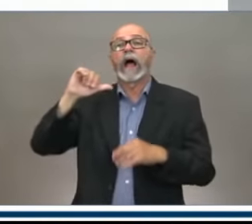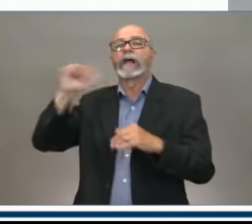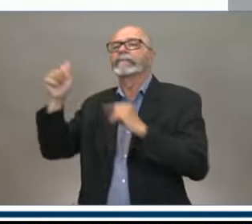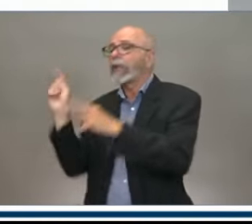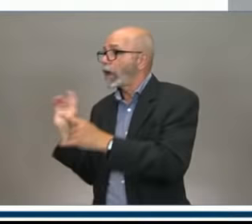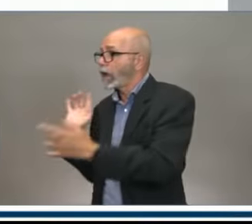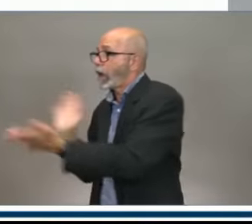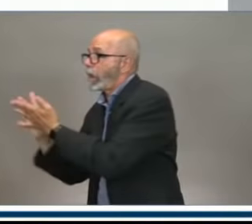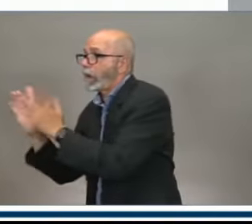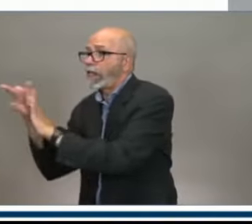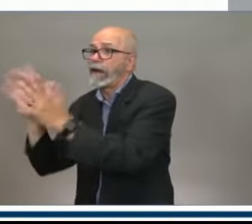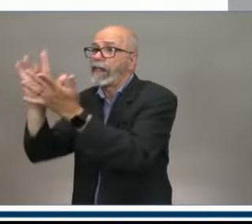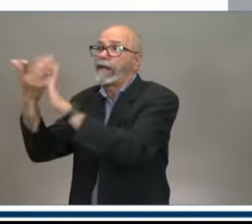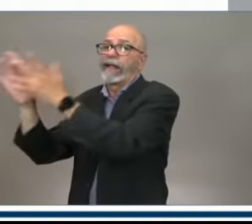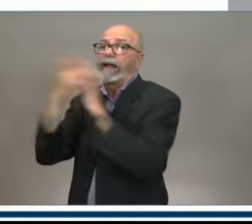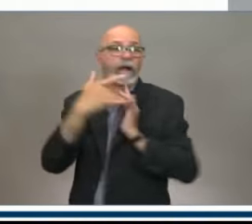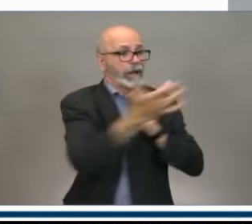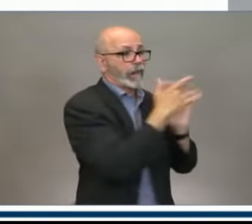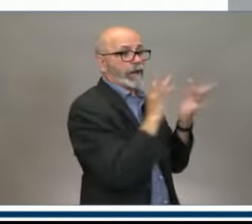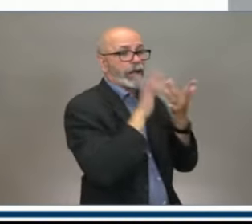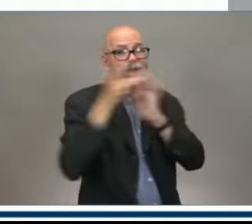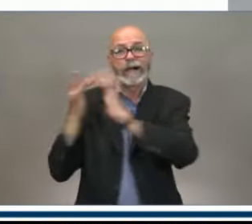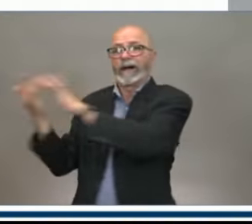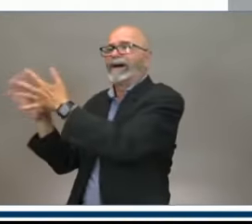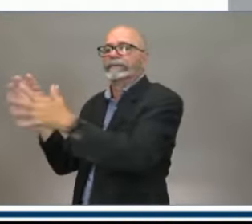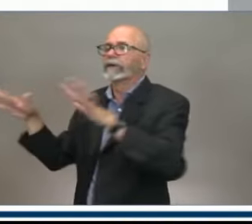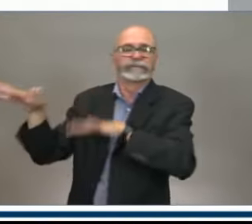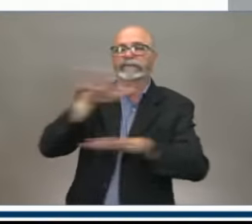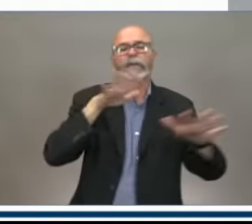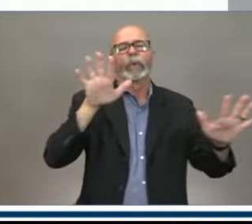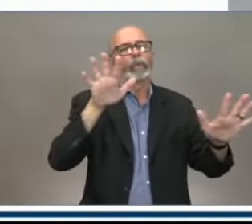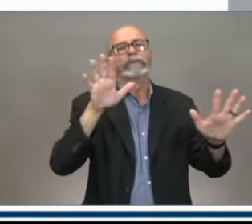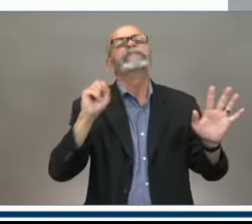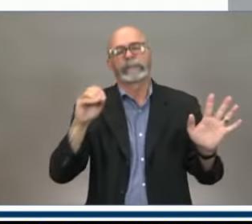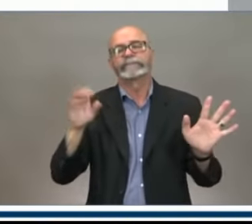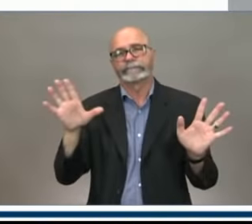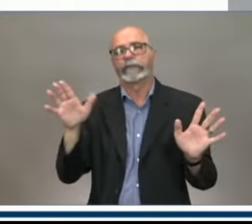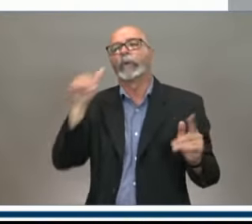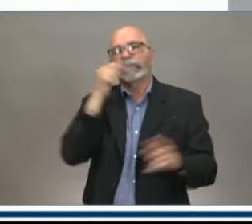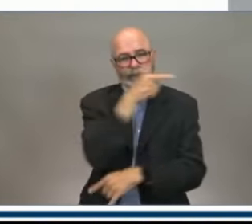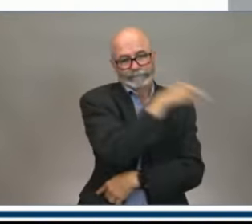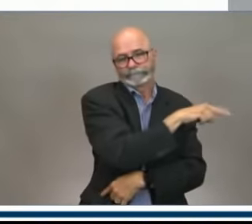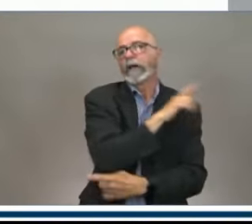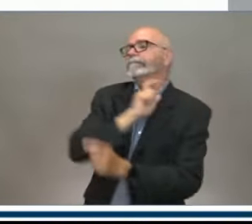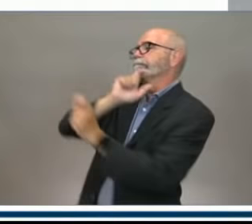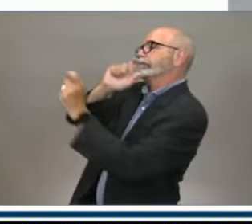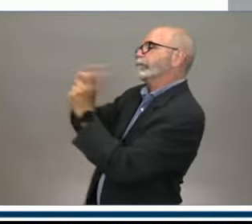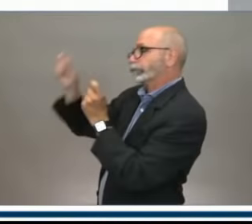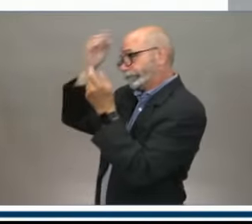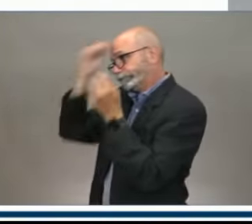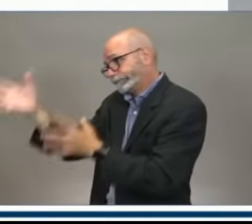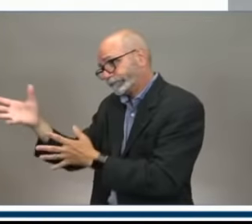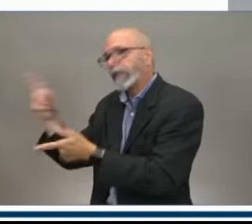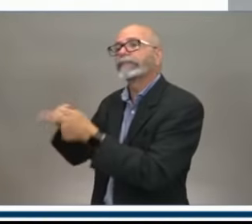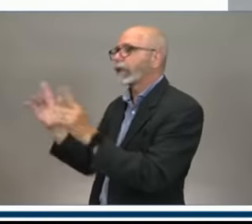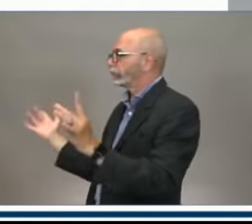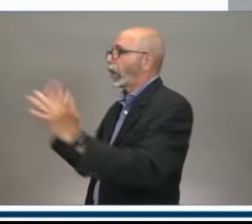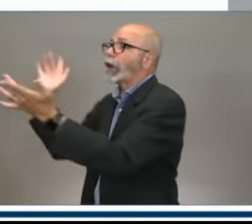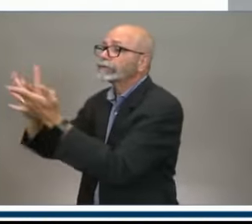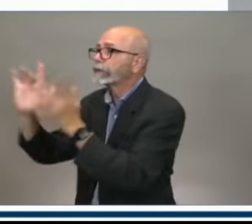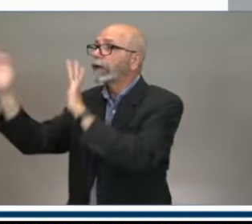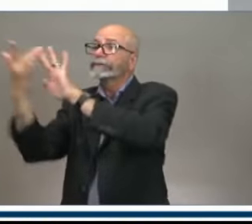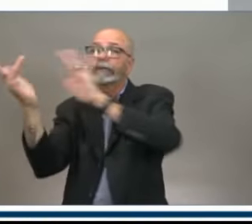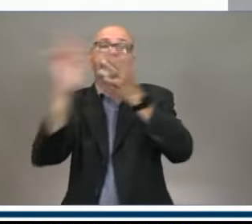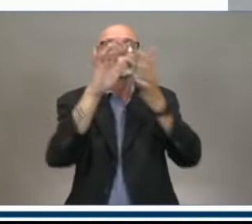information. So we don't want to flood our long-term care facilities with lots of people contacting them. So I would ask Nova Scotians to be a little bit